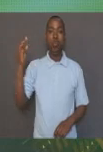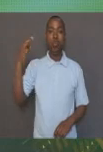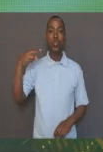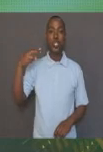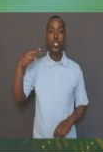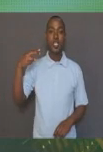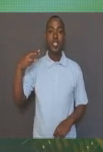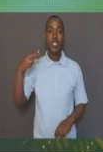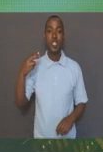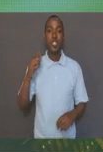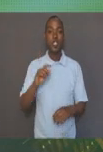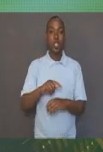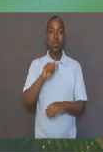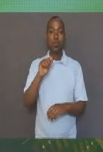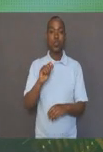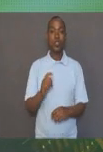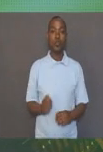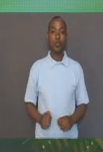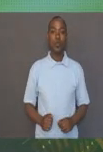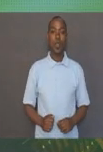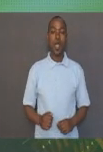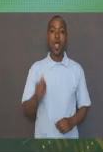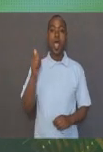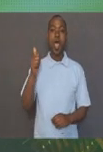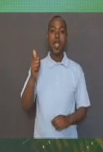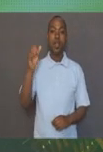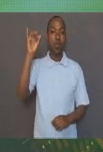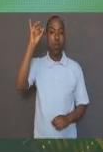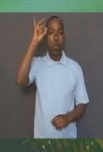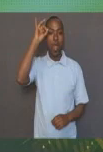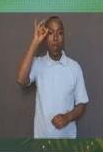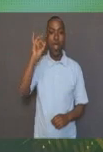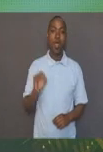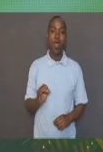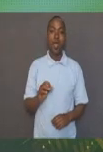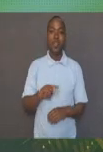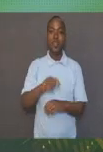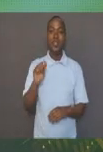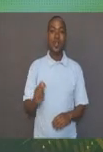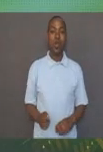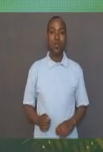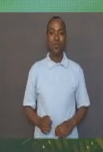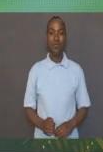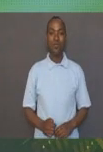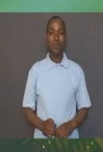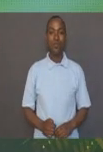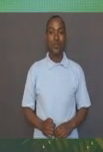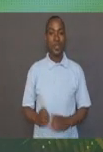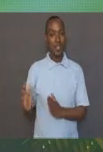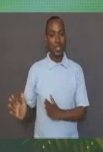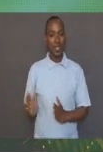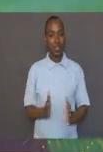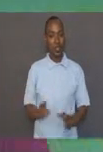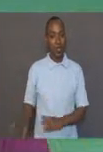Lema Institute of Pathobiology. Are you ready to begin,